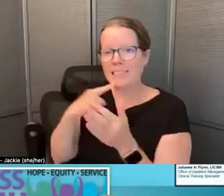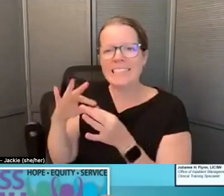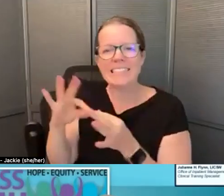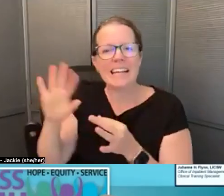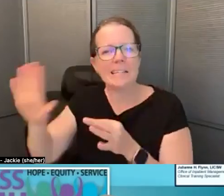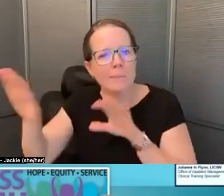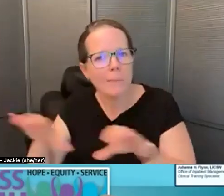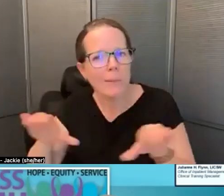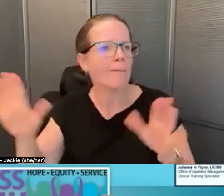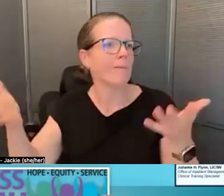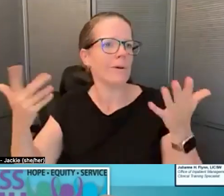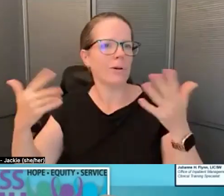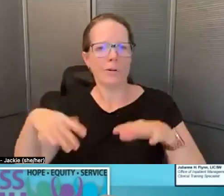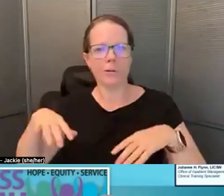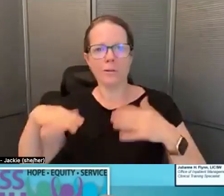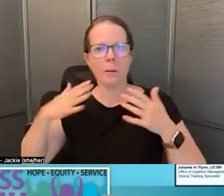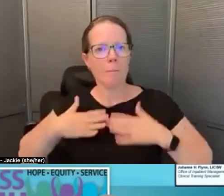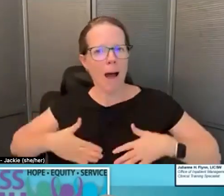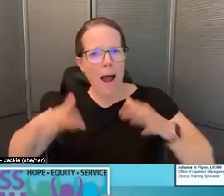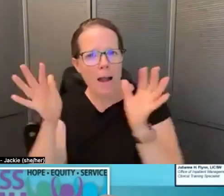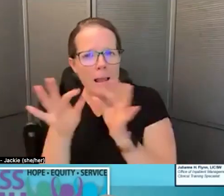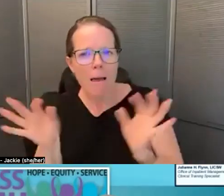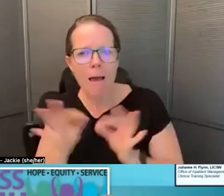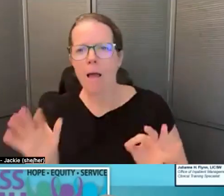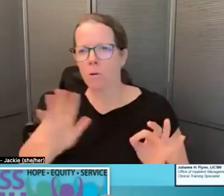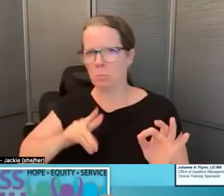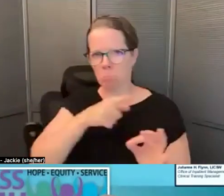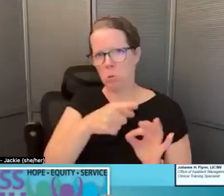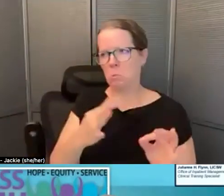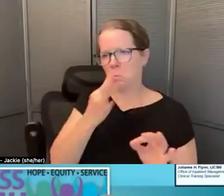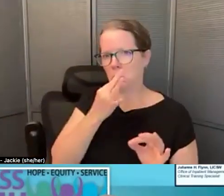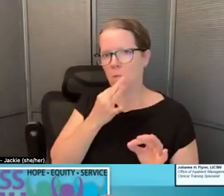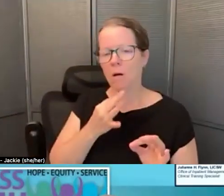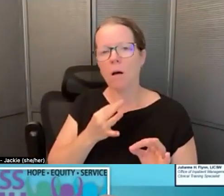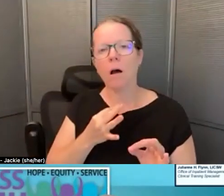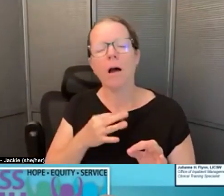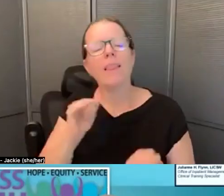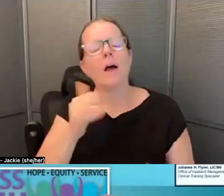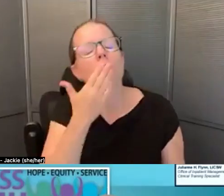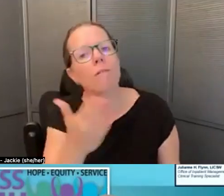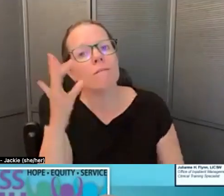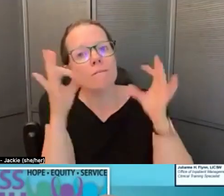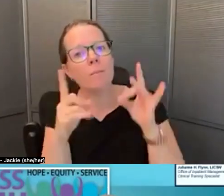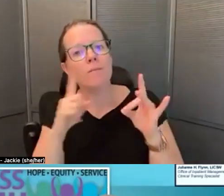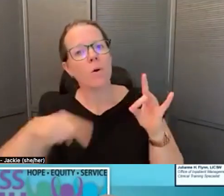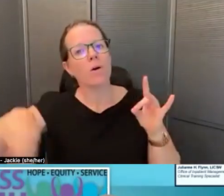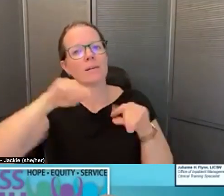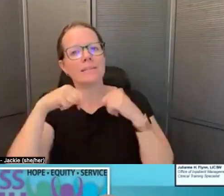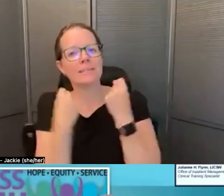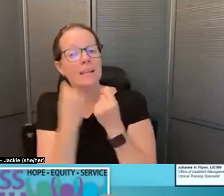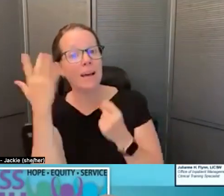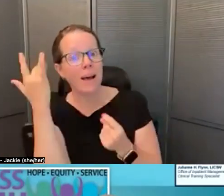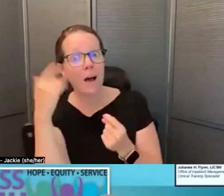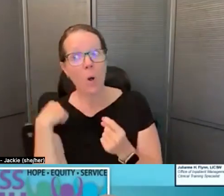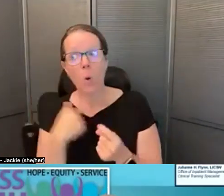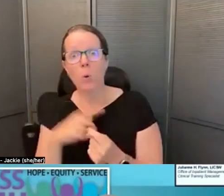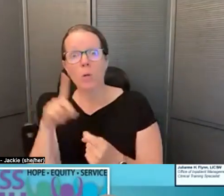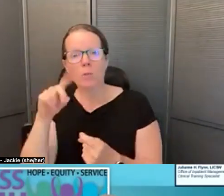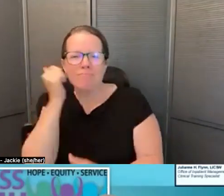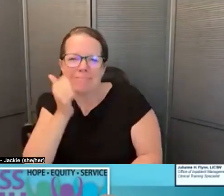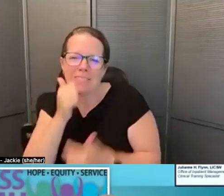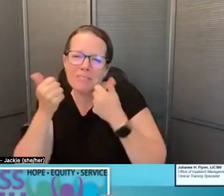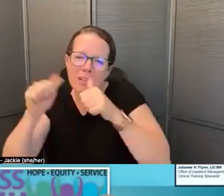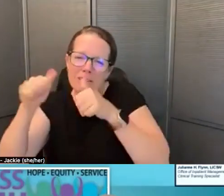loud. And I think that was really great feedback for the interdisciplinary team, because we were feeling frustrated because we weren't seeing any progress despite everyone's